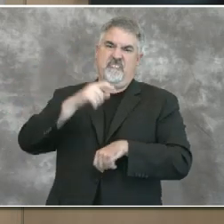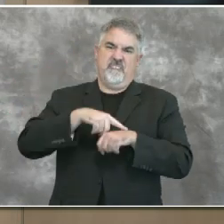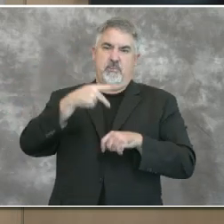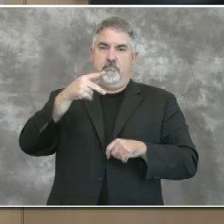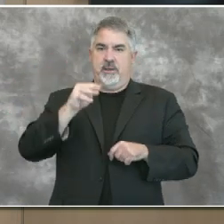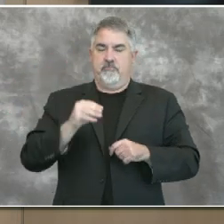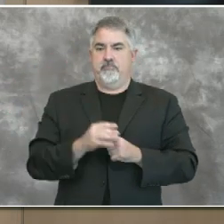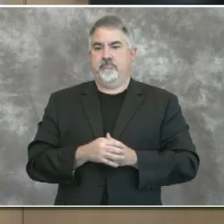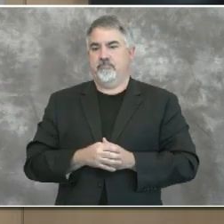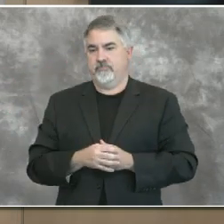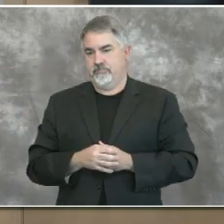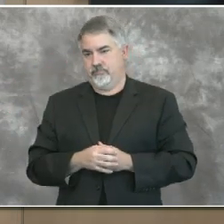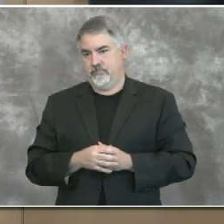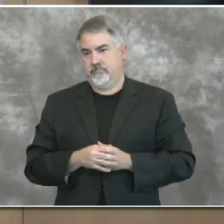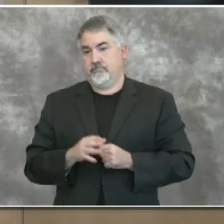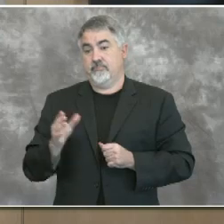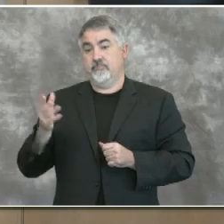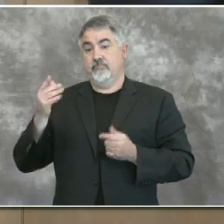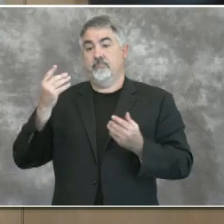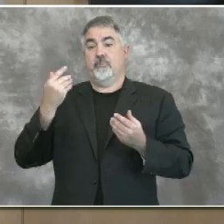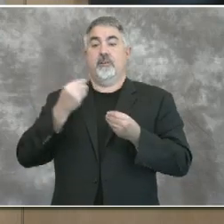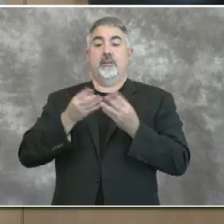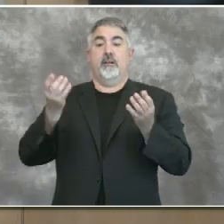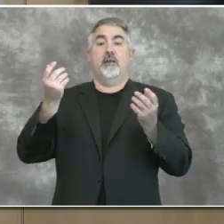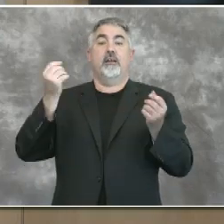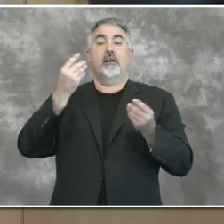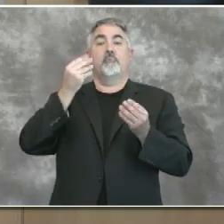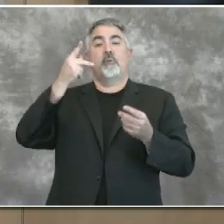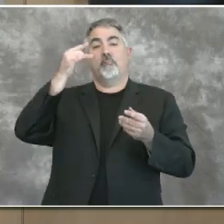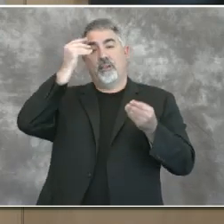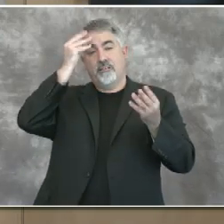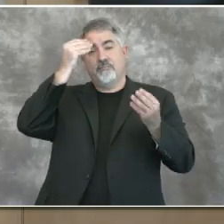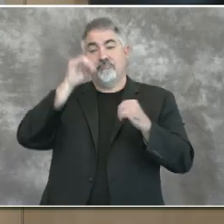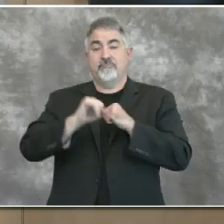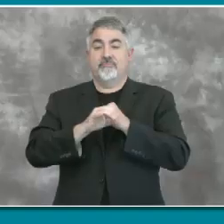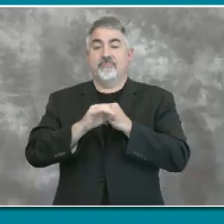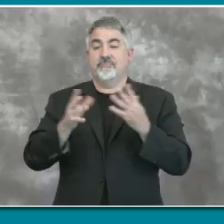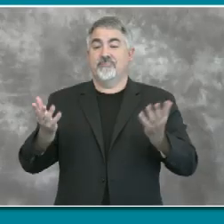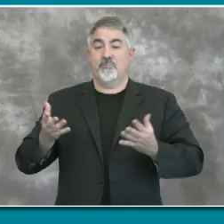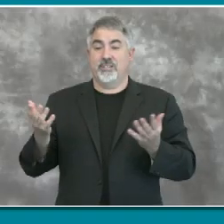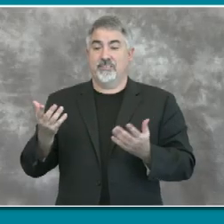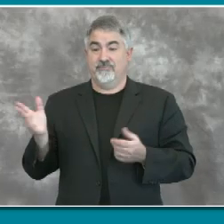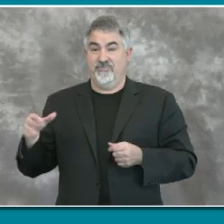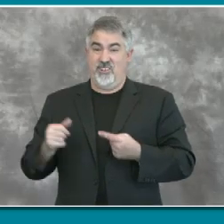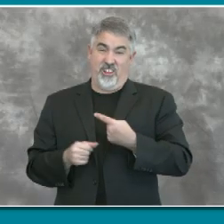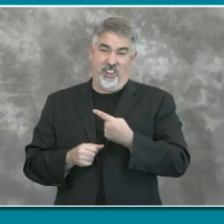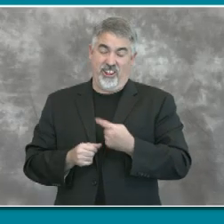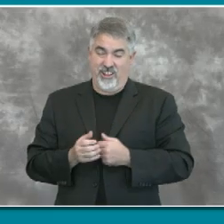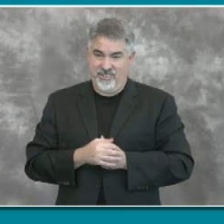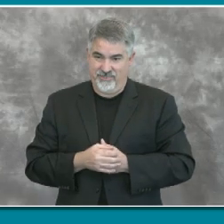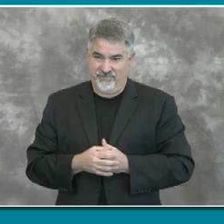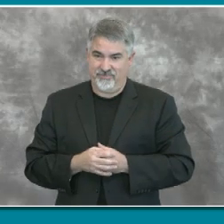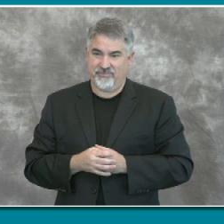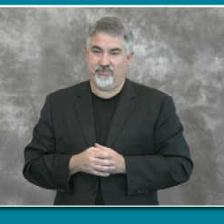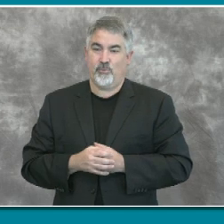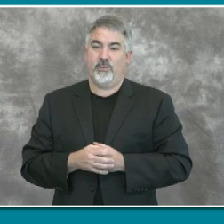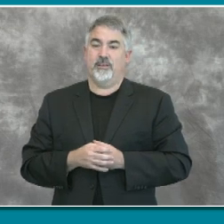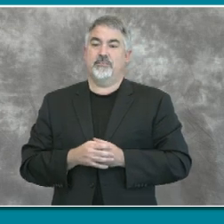our public awareness campaign. We hope everyone will take the opportunity to visit